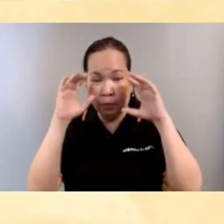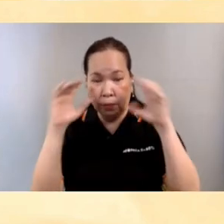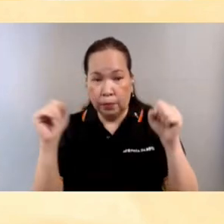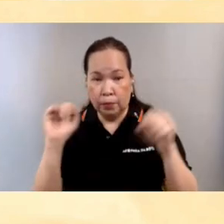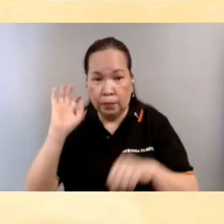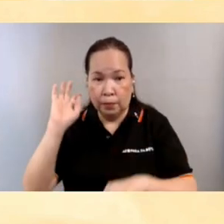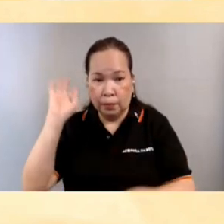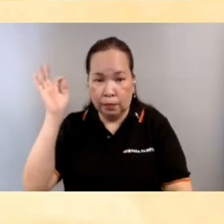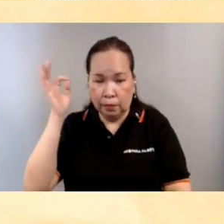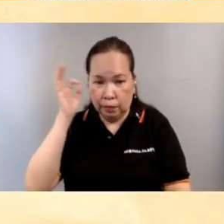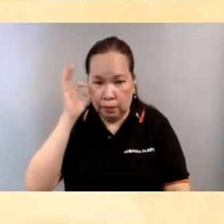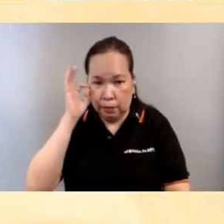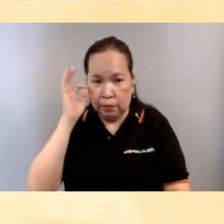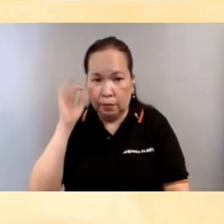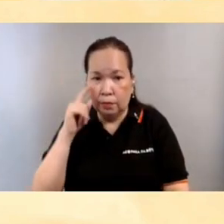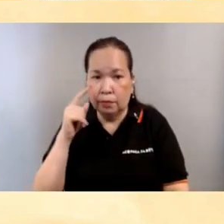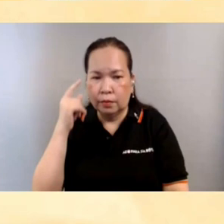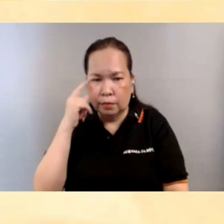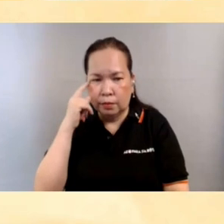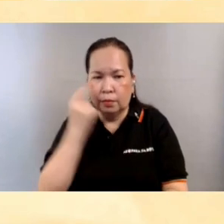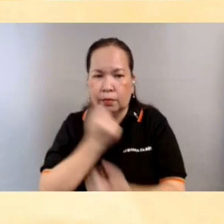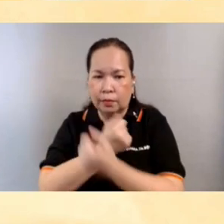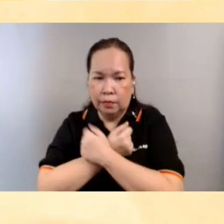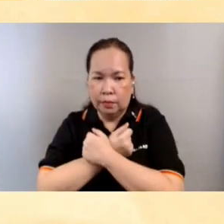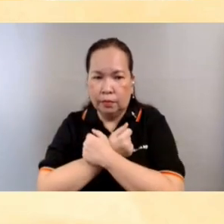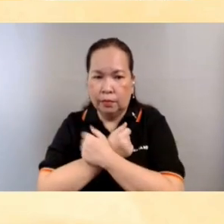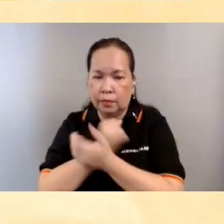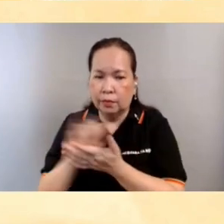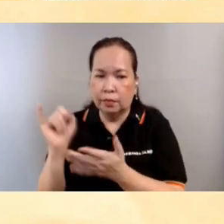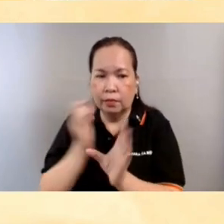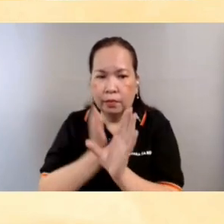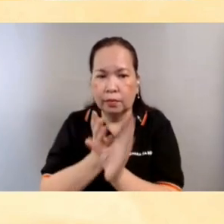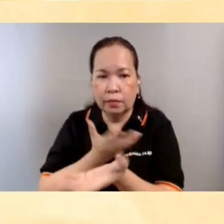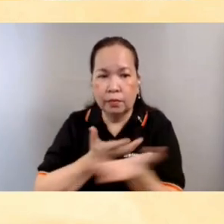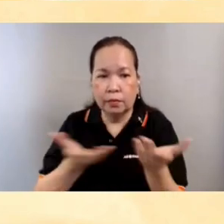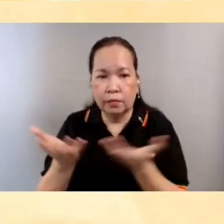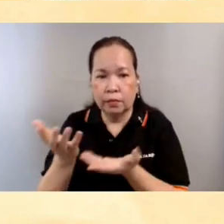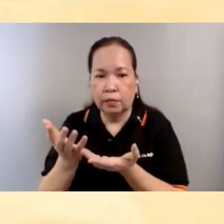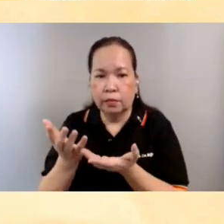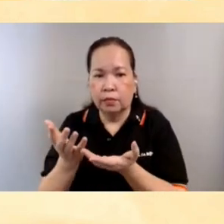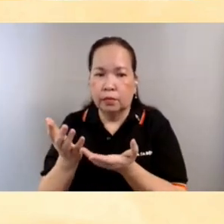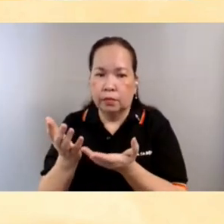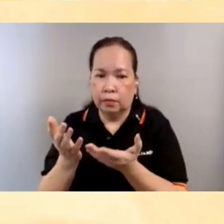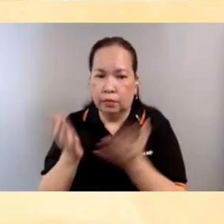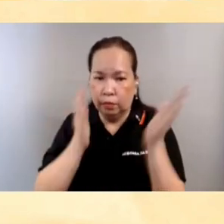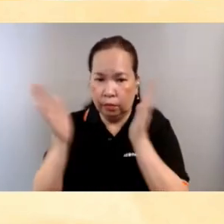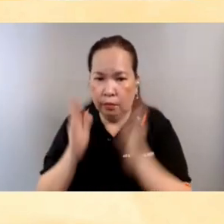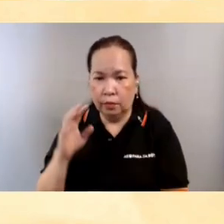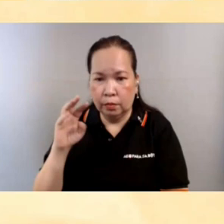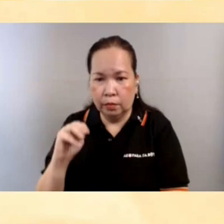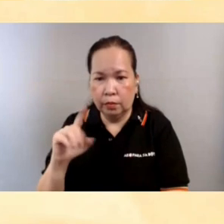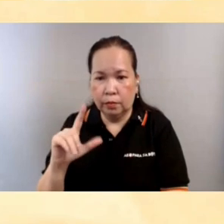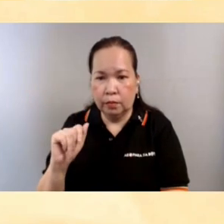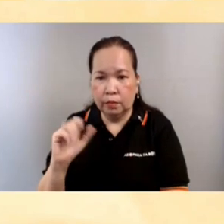Mindfulness, Love, and Compassion Institute for Psychosocial Services, or MLAC Institute, a pioneering mental